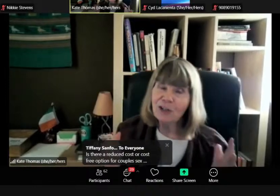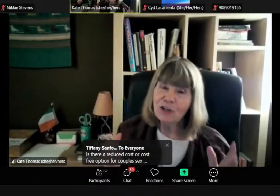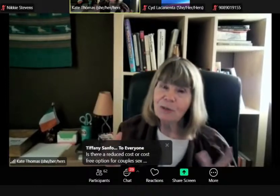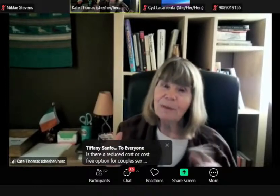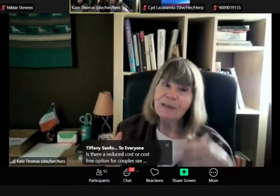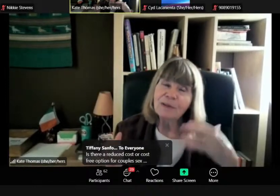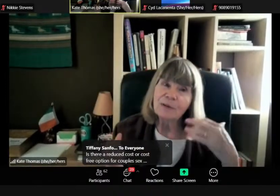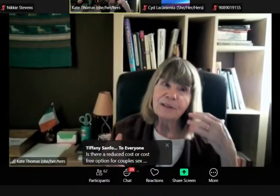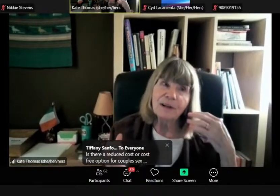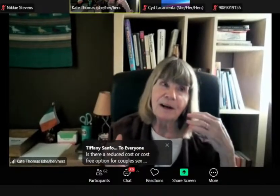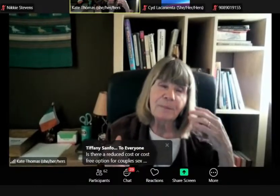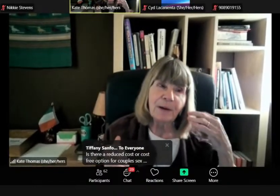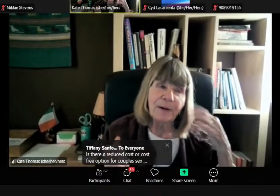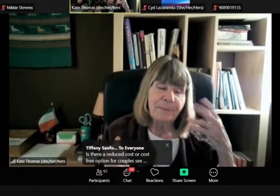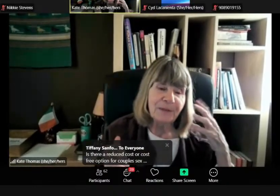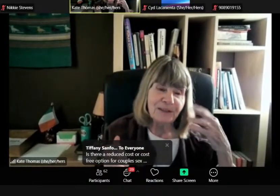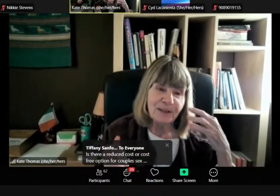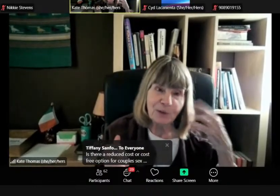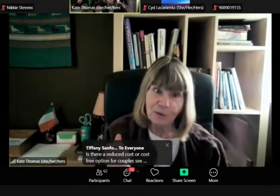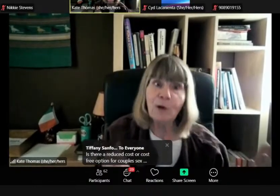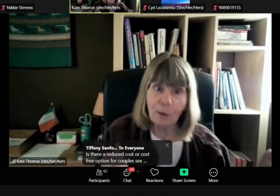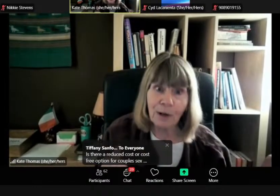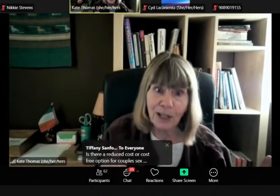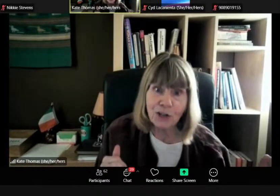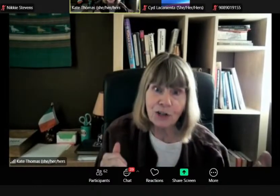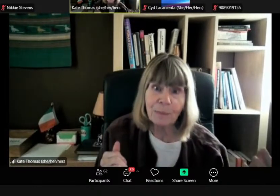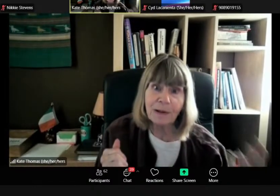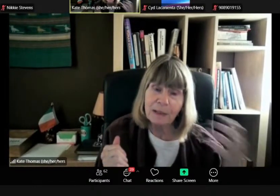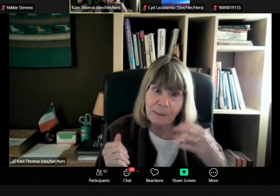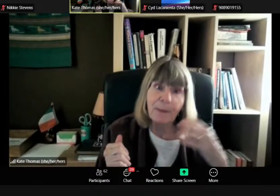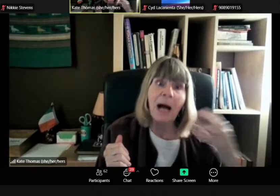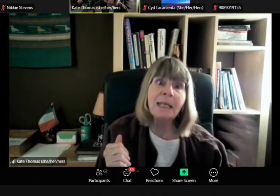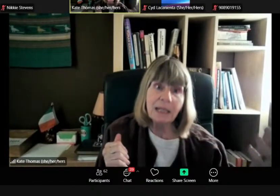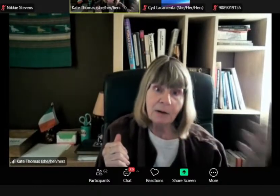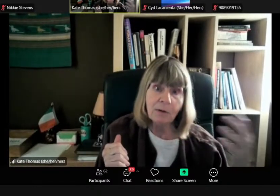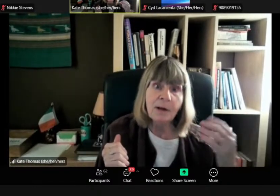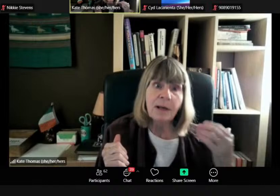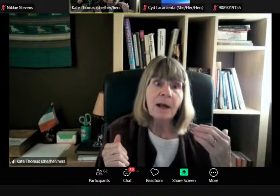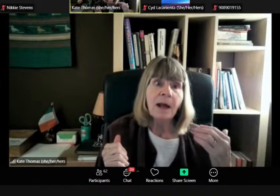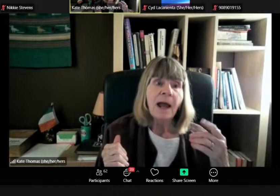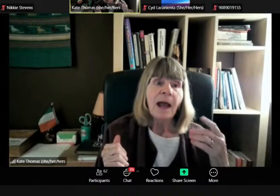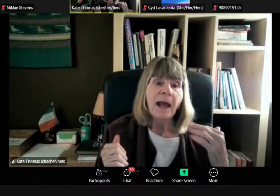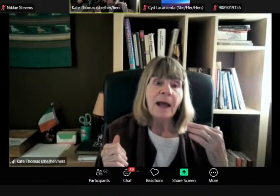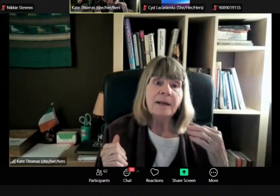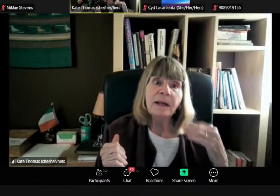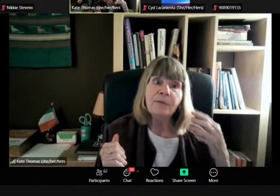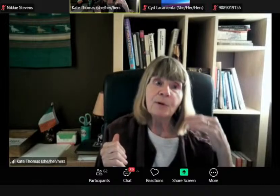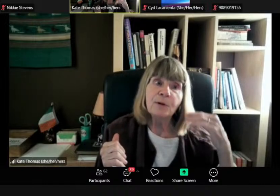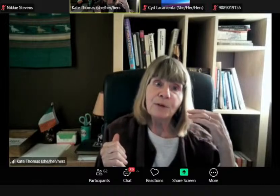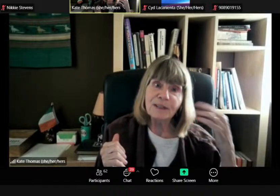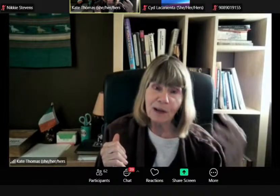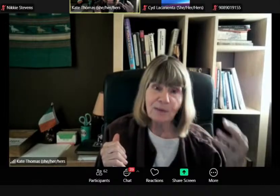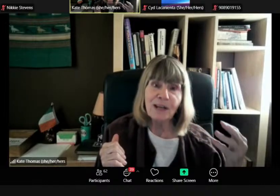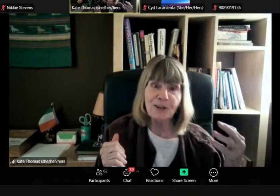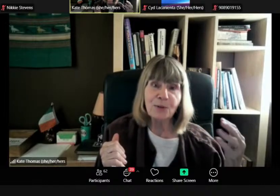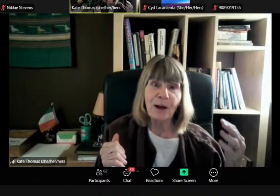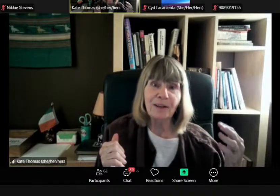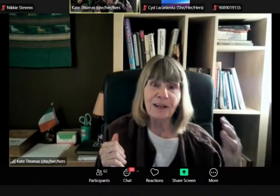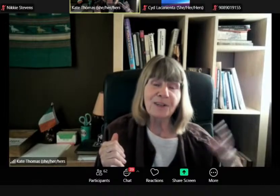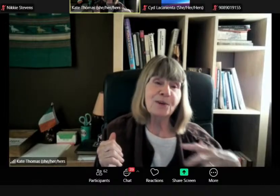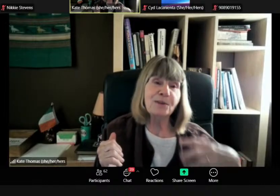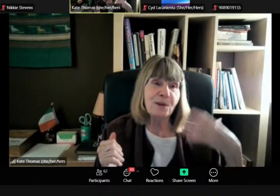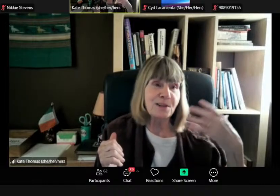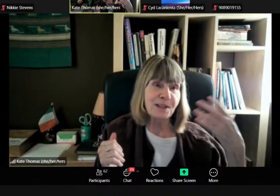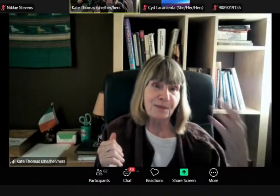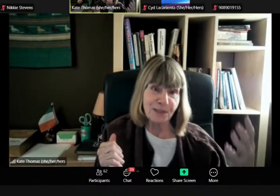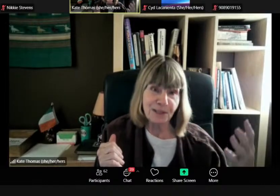in a relationship, it's good. It's good for our relationship. It keeps a bonding going. And if we're doing self-sexuality,